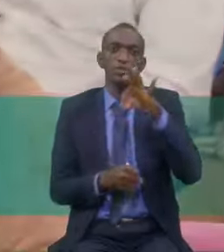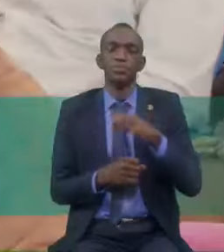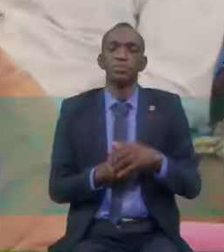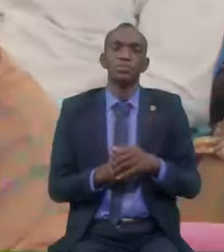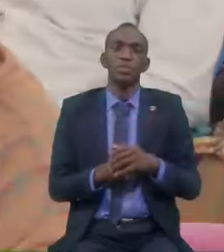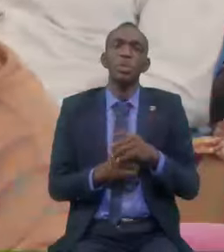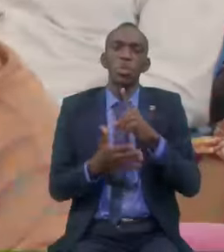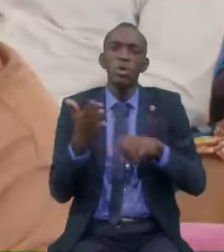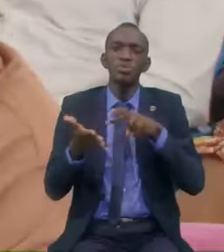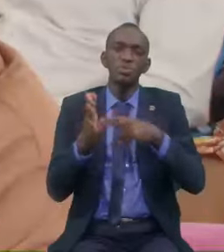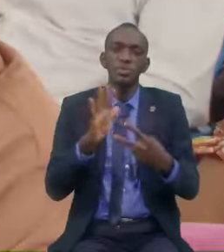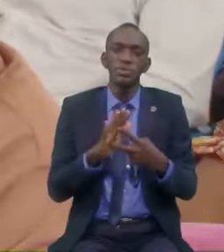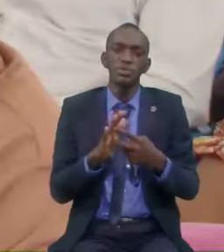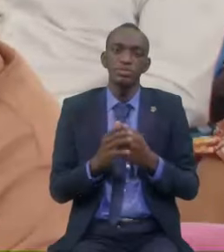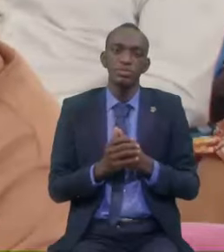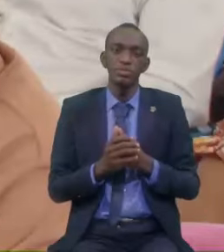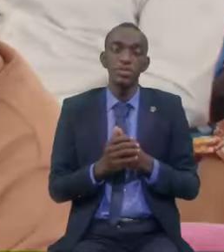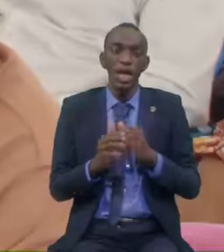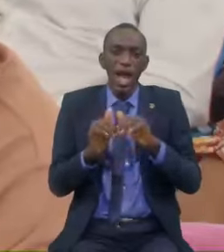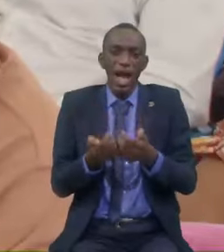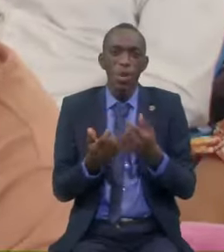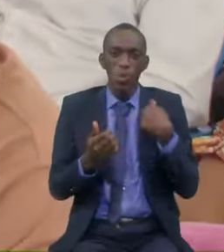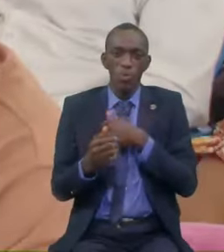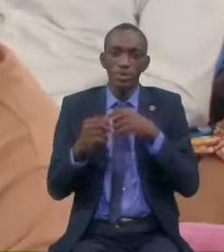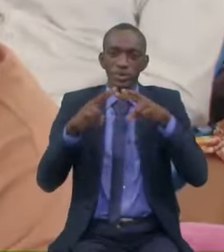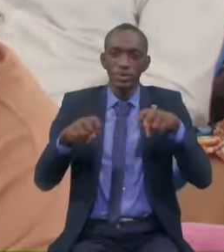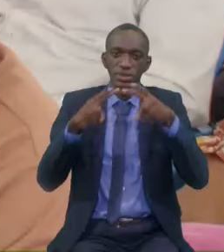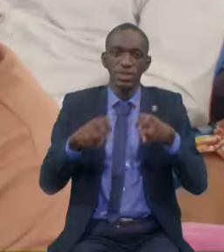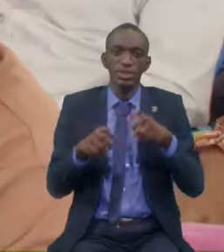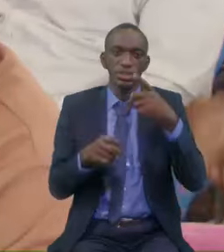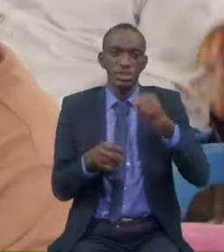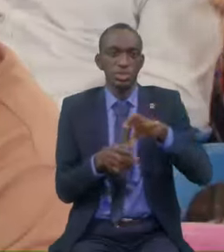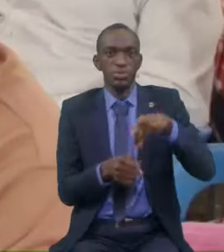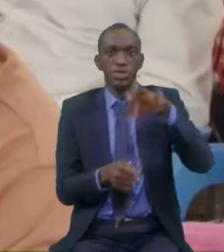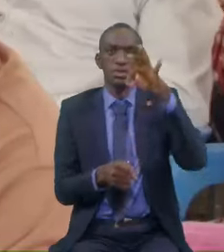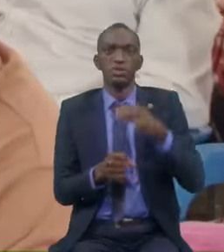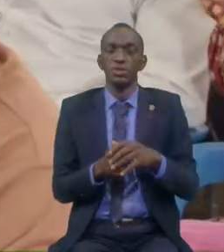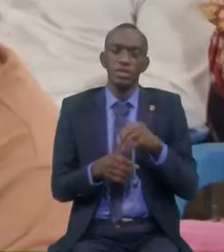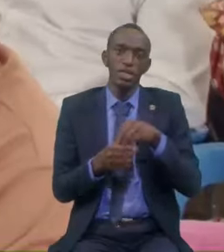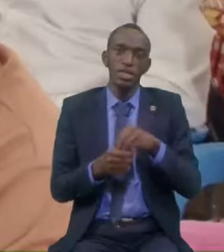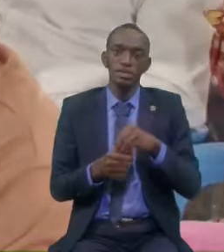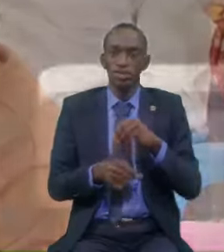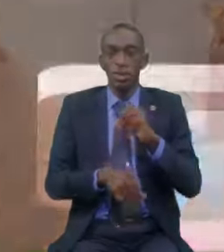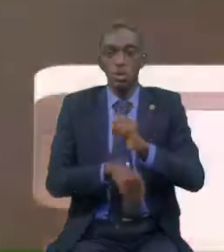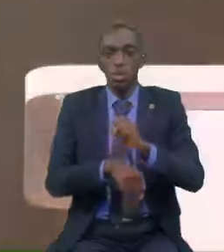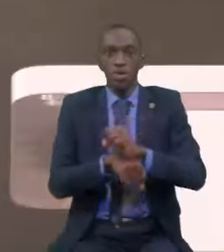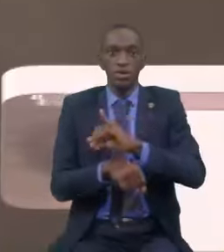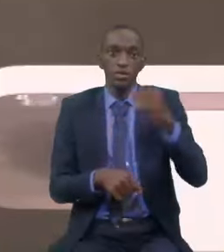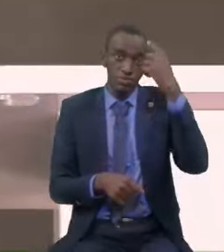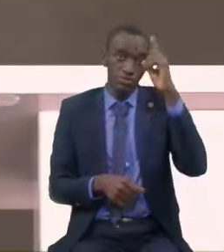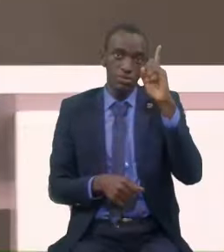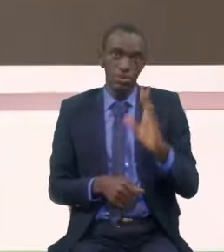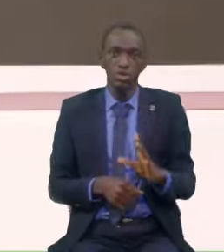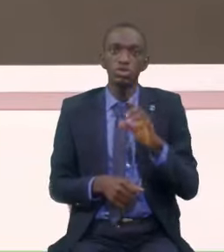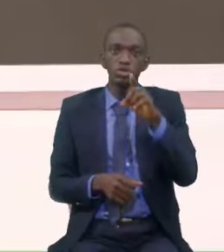mean? How do we discern the Spirit in ministry? You'll encounter, number